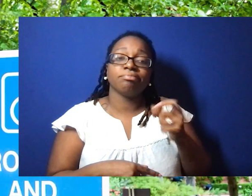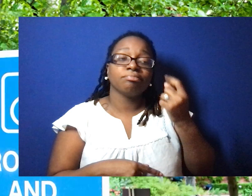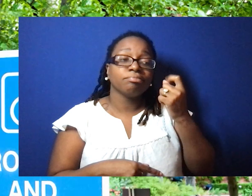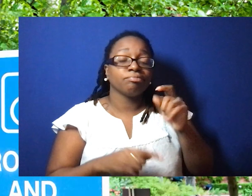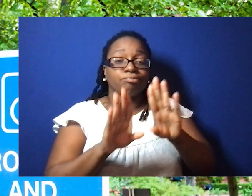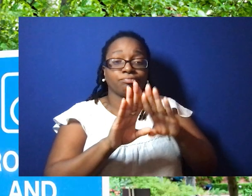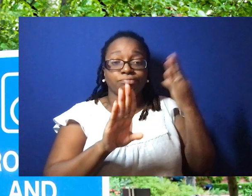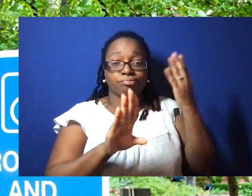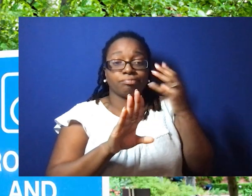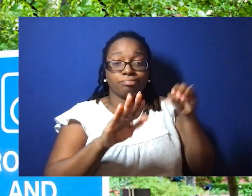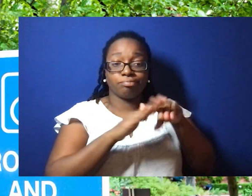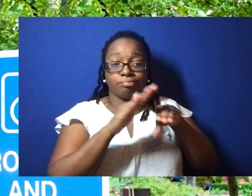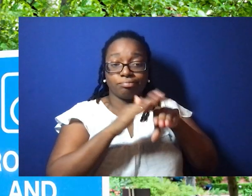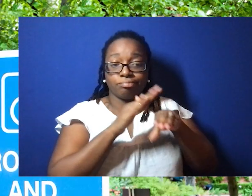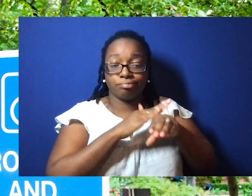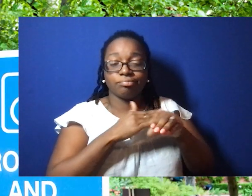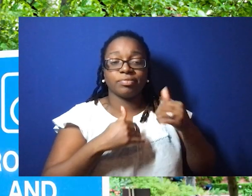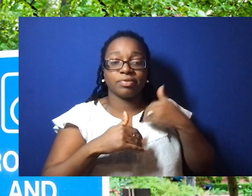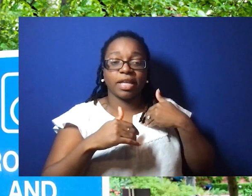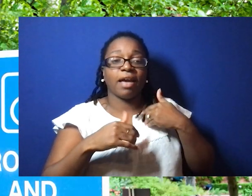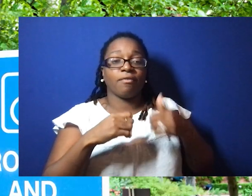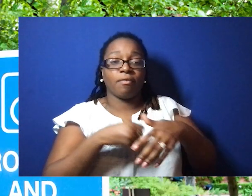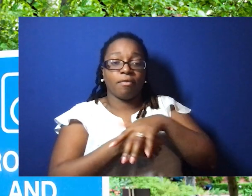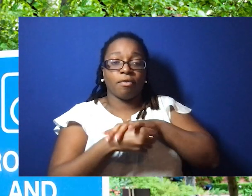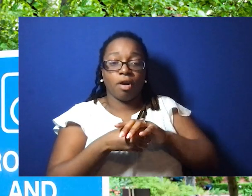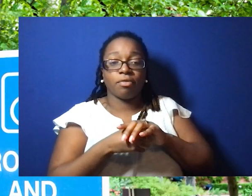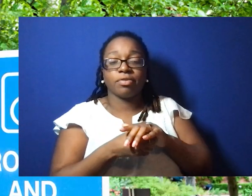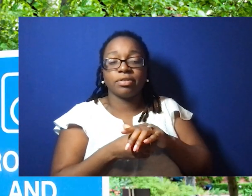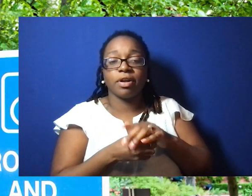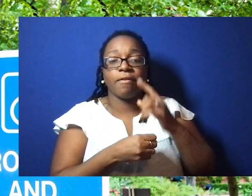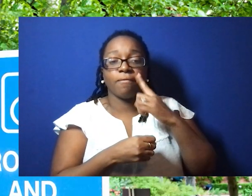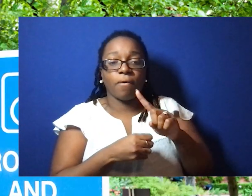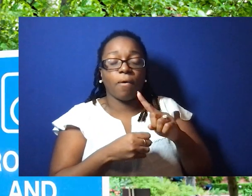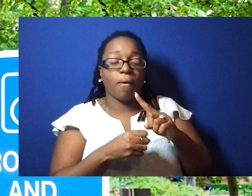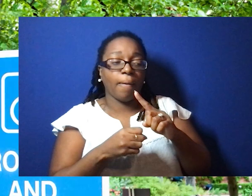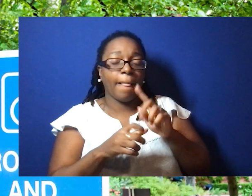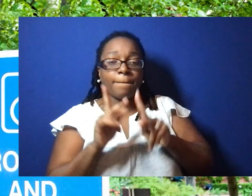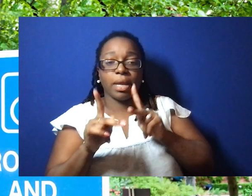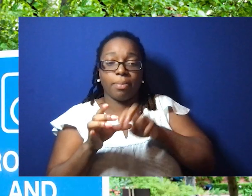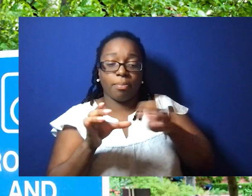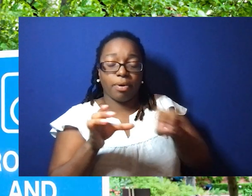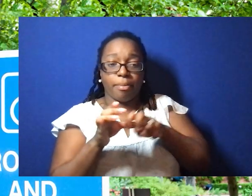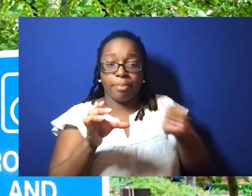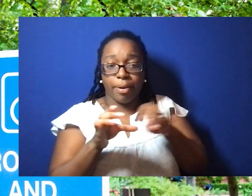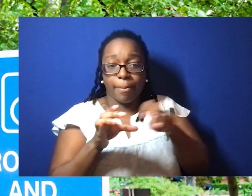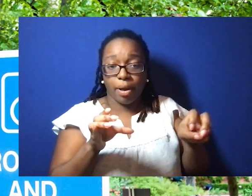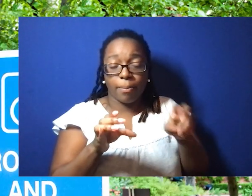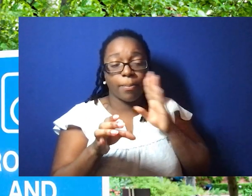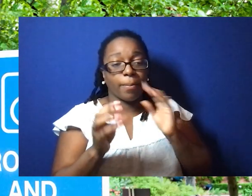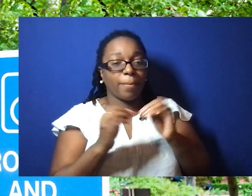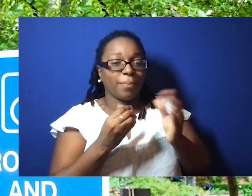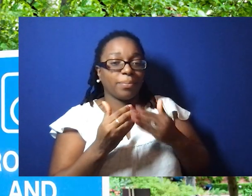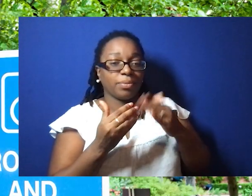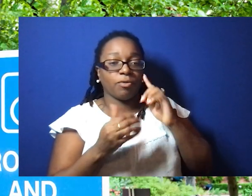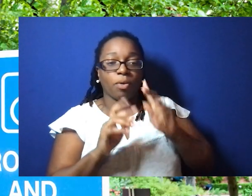Ideally, the doorway and accessible entrance have a covered area designated for passenger offloading. This makes it easier